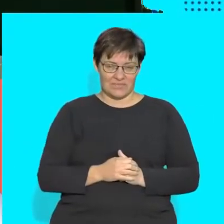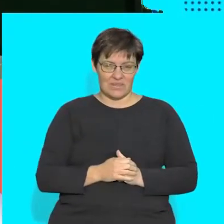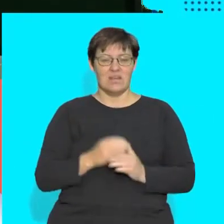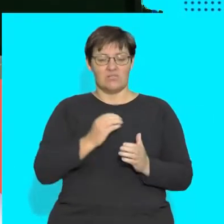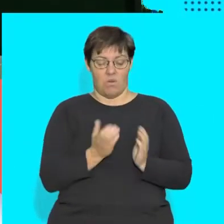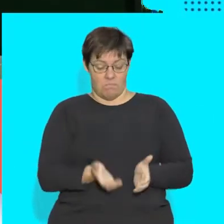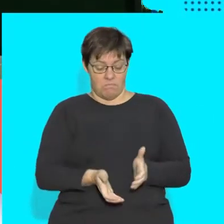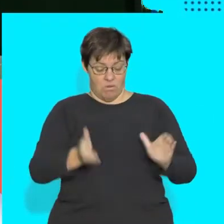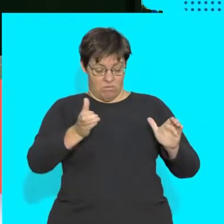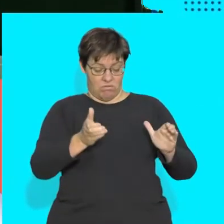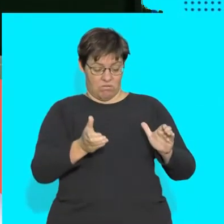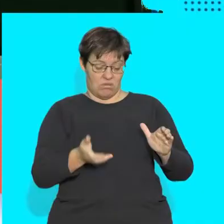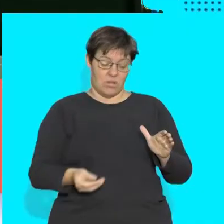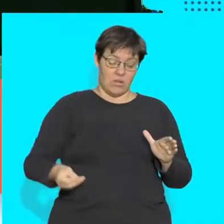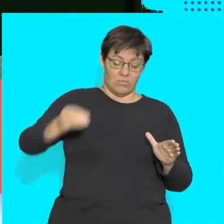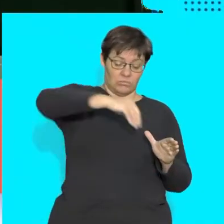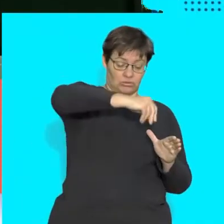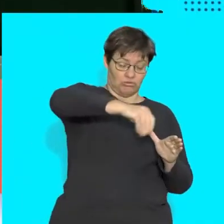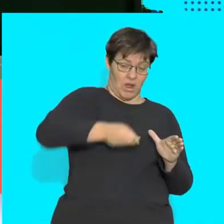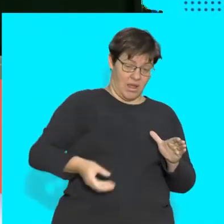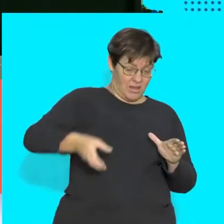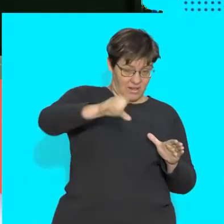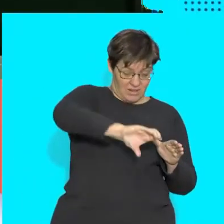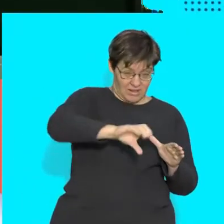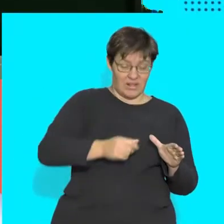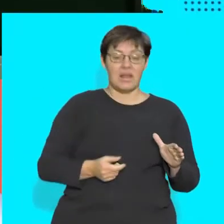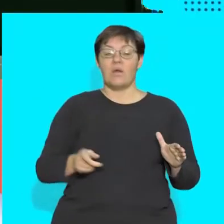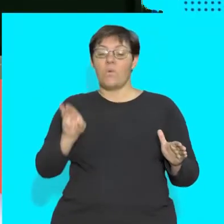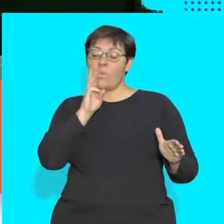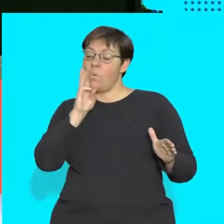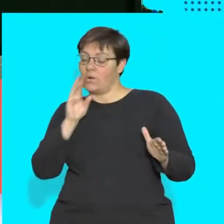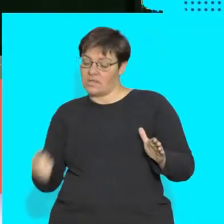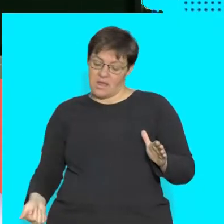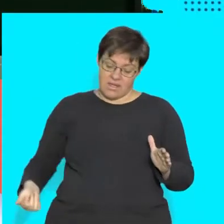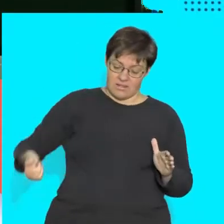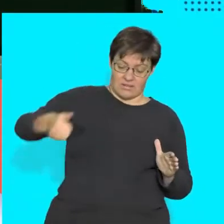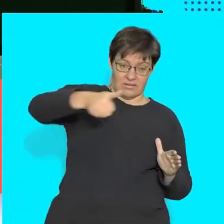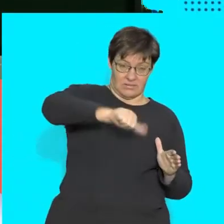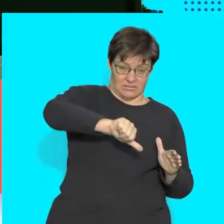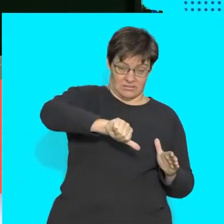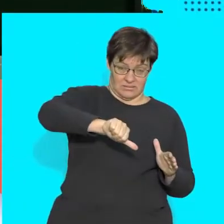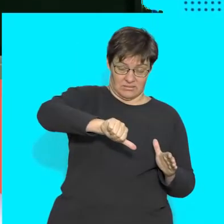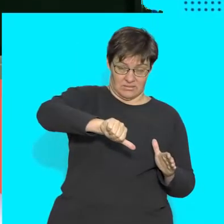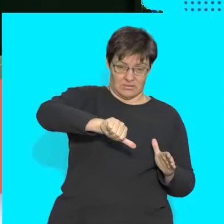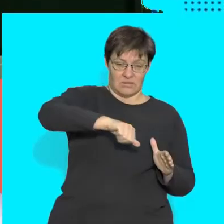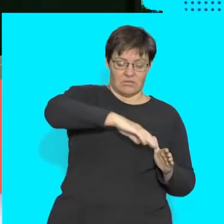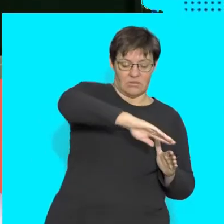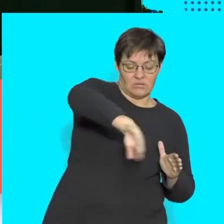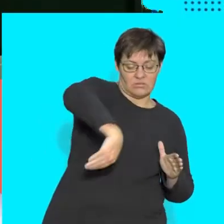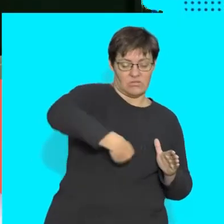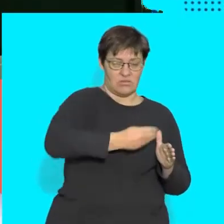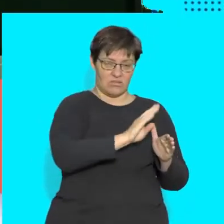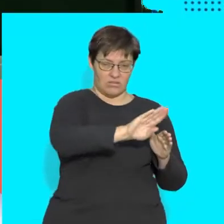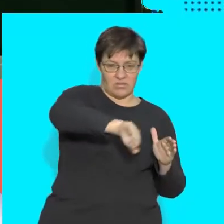this bowl, I put my dry contents in, and I put the water in, and I stir